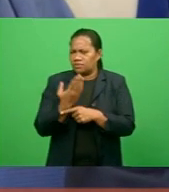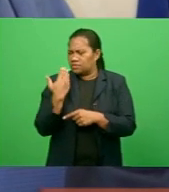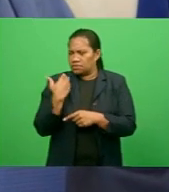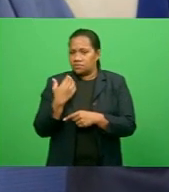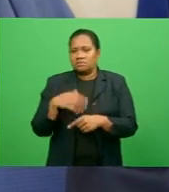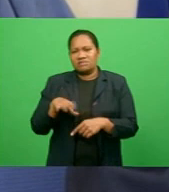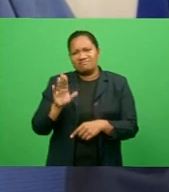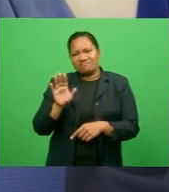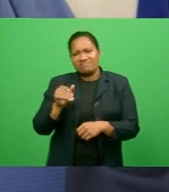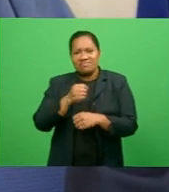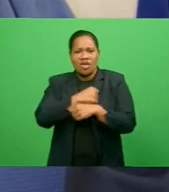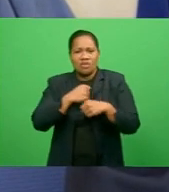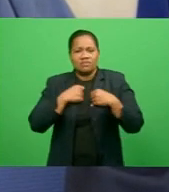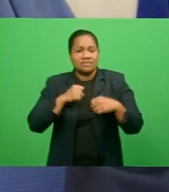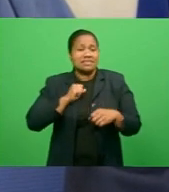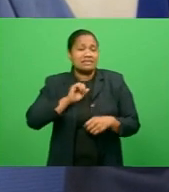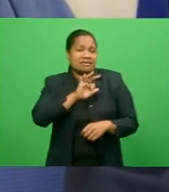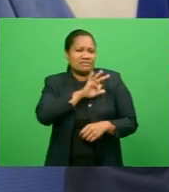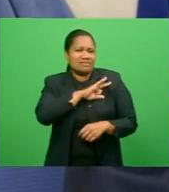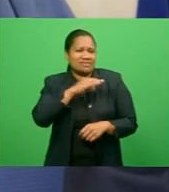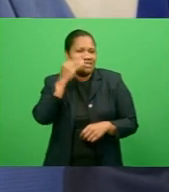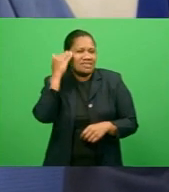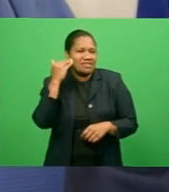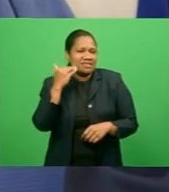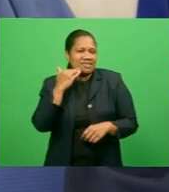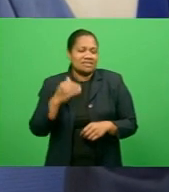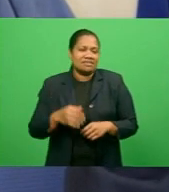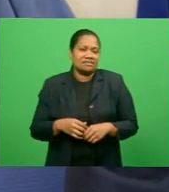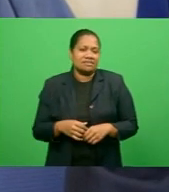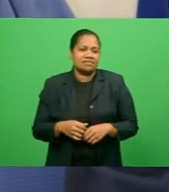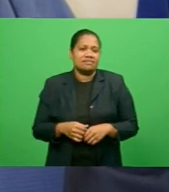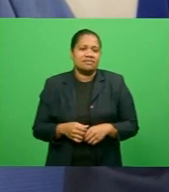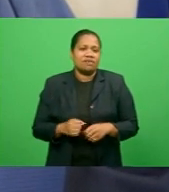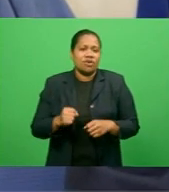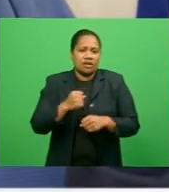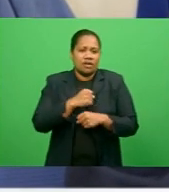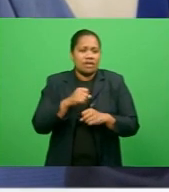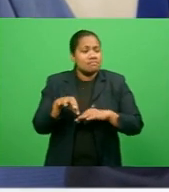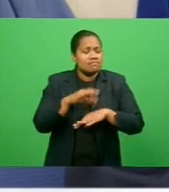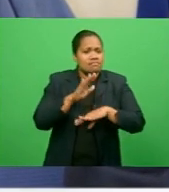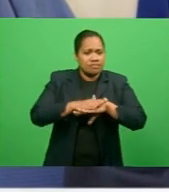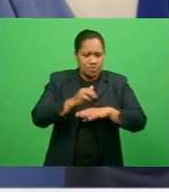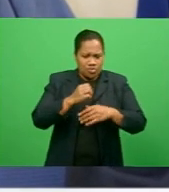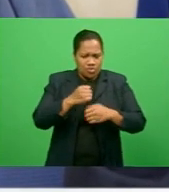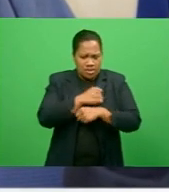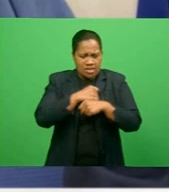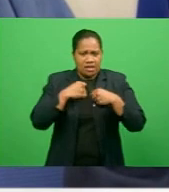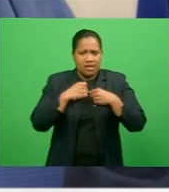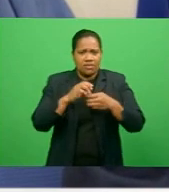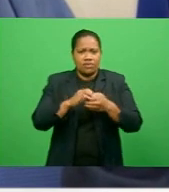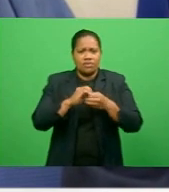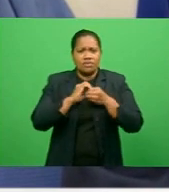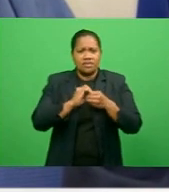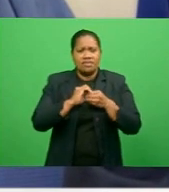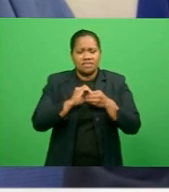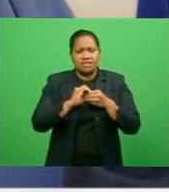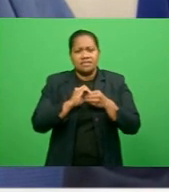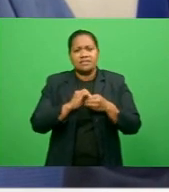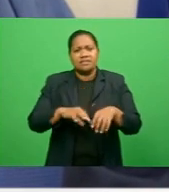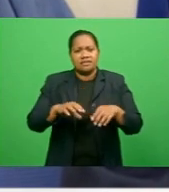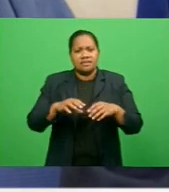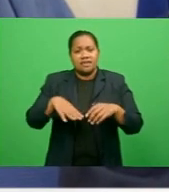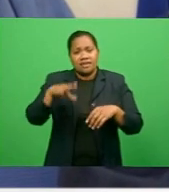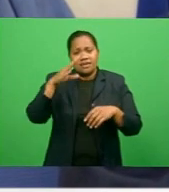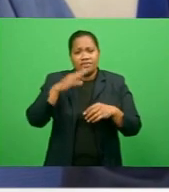a lady, and she was married to our own dean at that time, Akisi. She